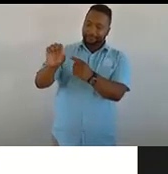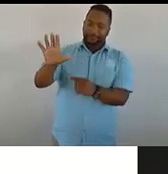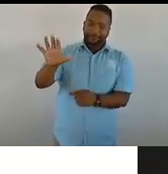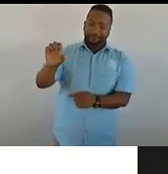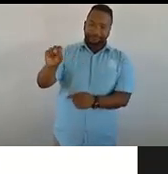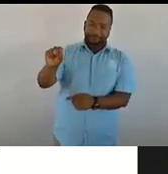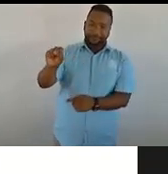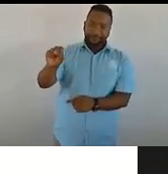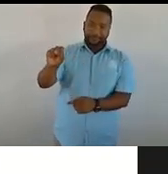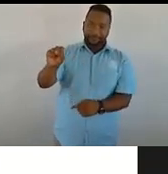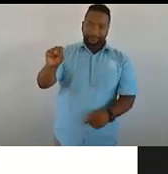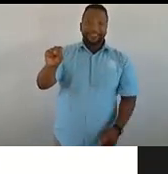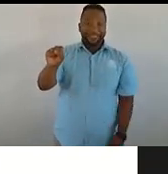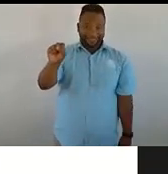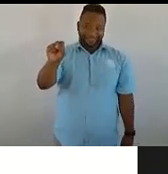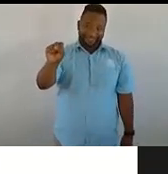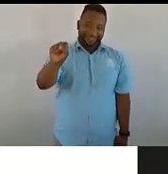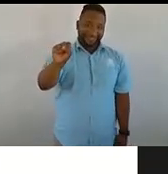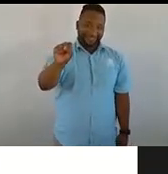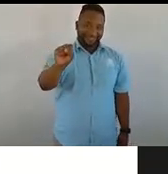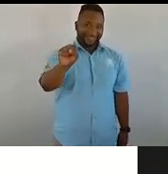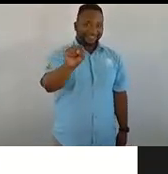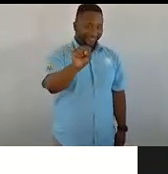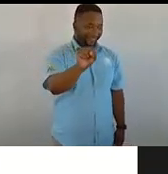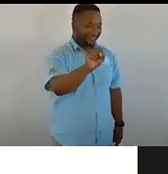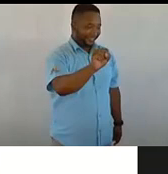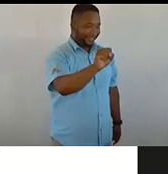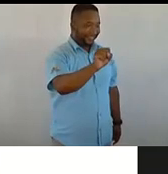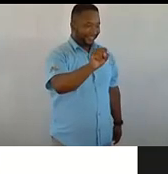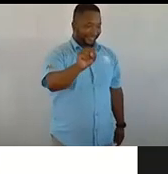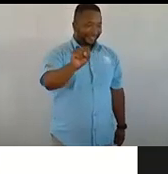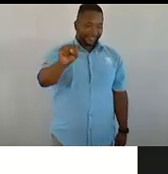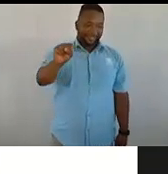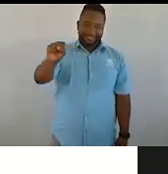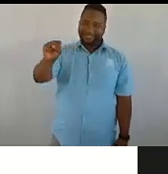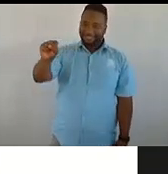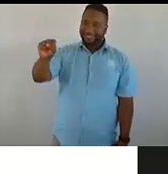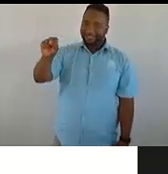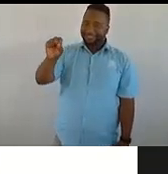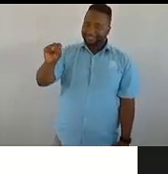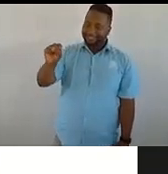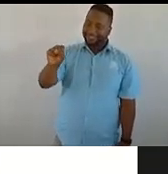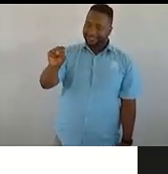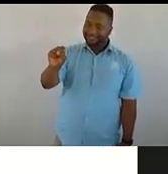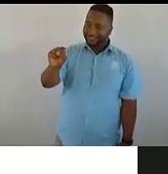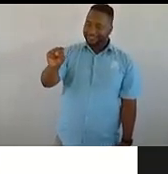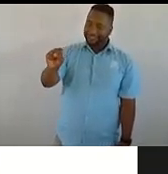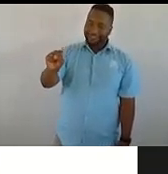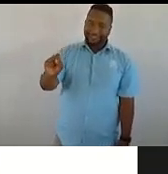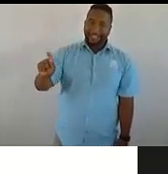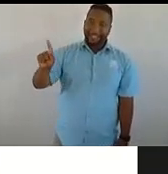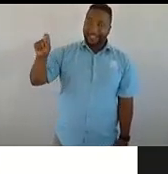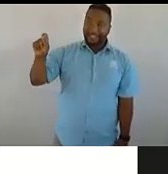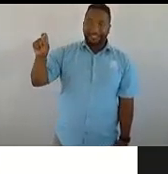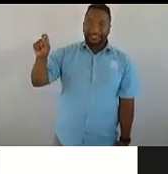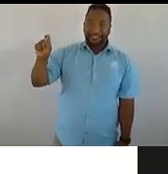S, it's just a fist with your thumb in front. With the A, the thumb is to the side.